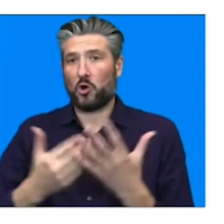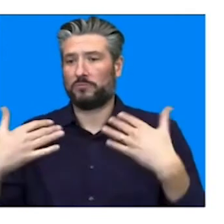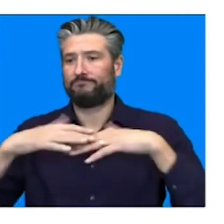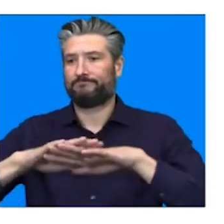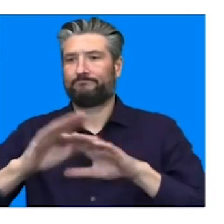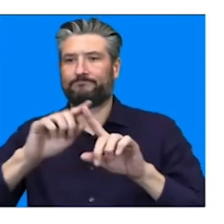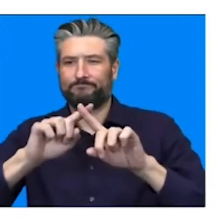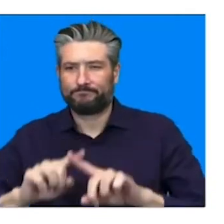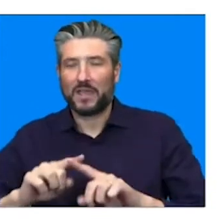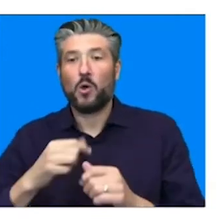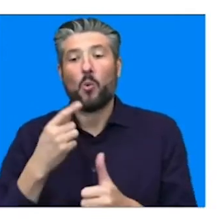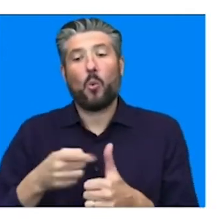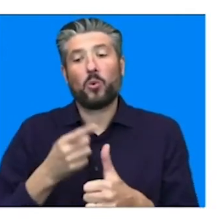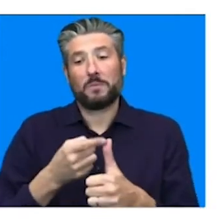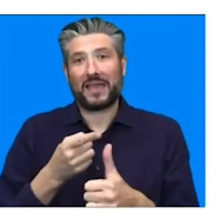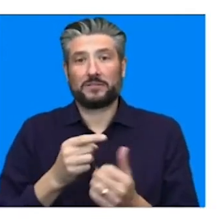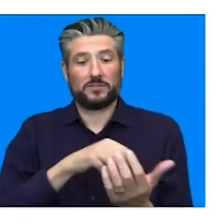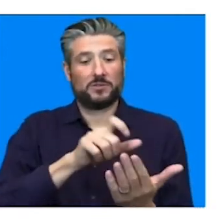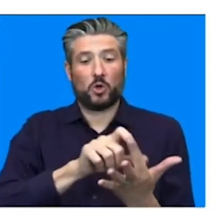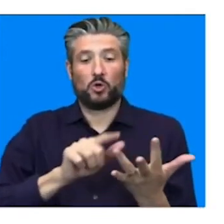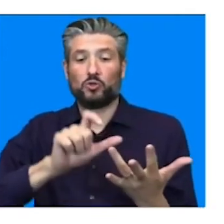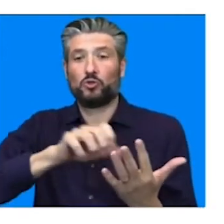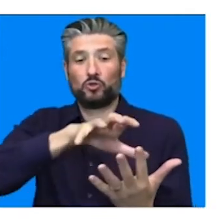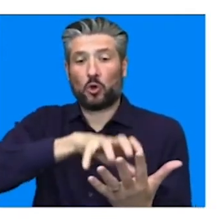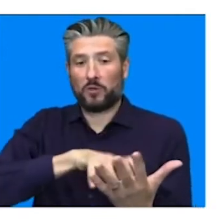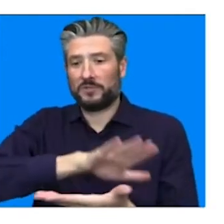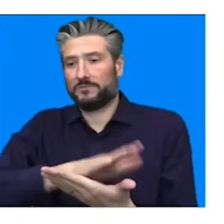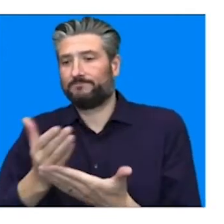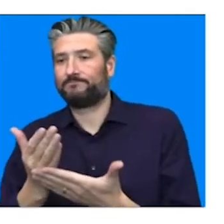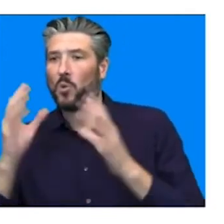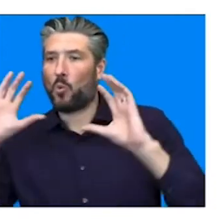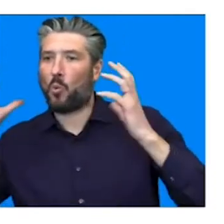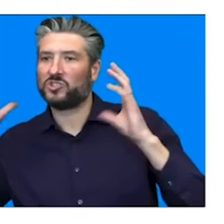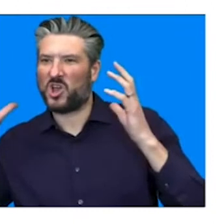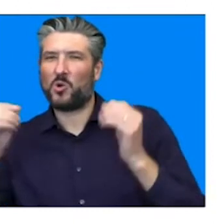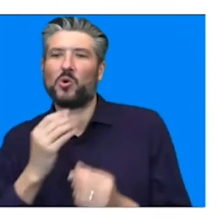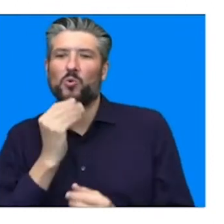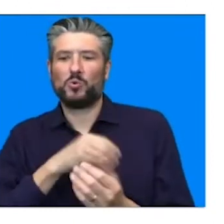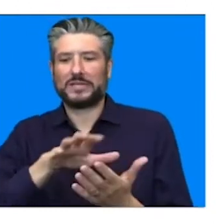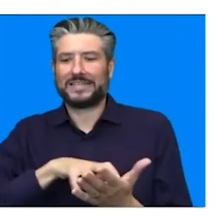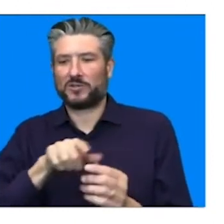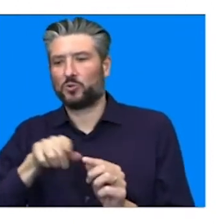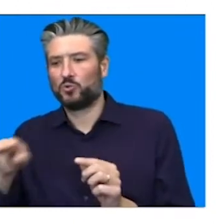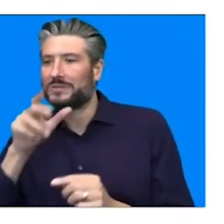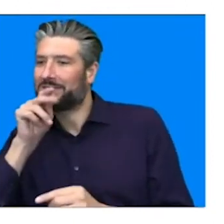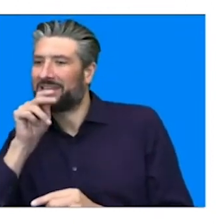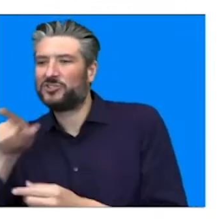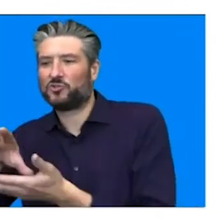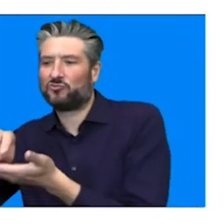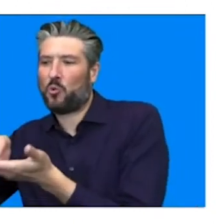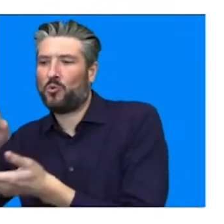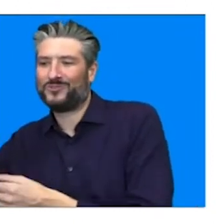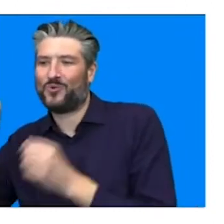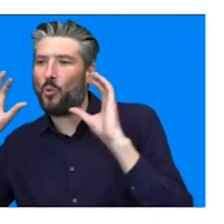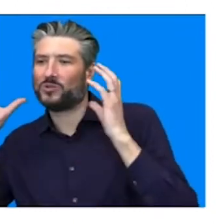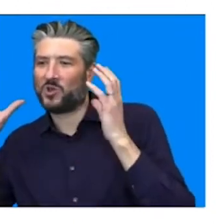of turning a document into audio by using text-to-speech and then recording that as audio. There are pitfalls to avoid here, which